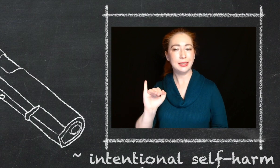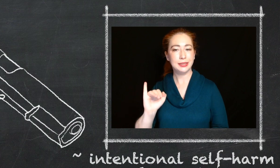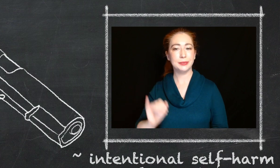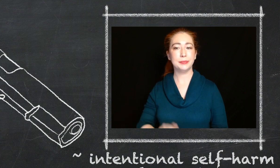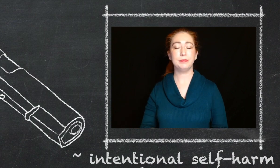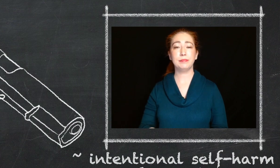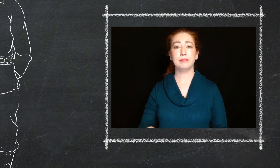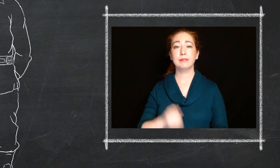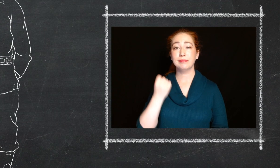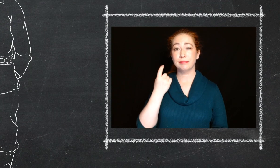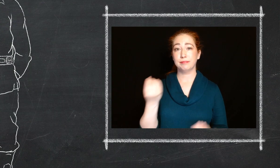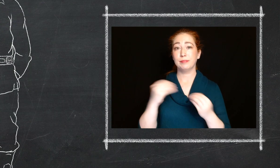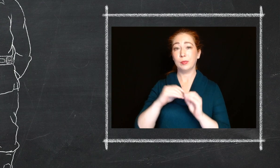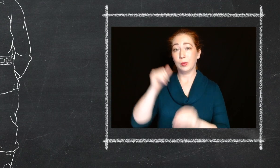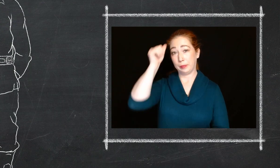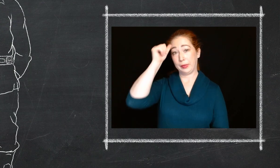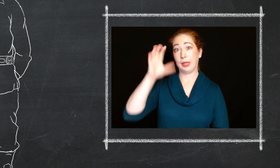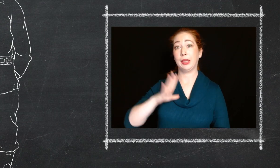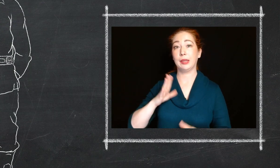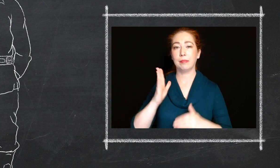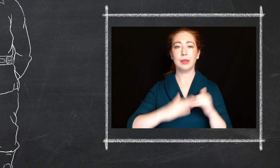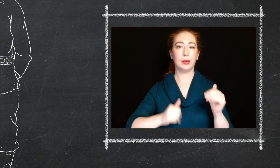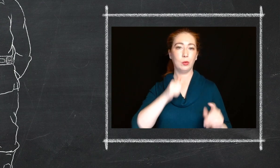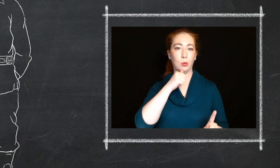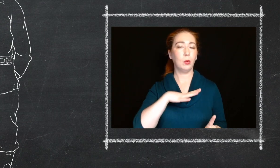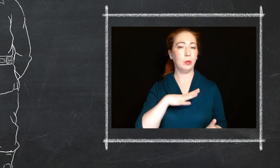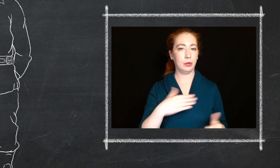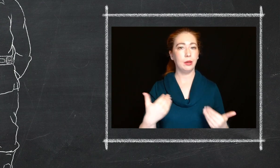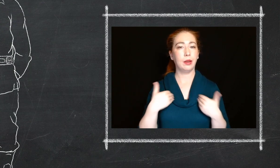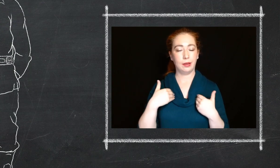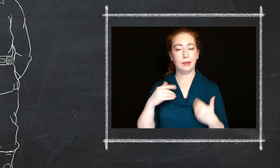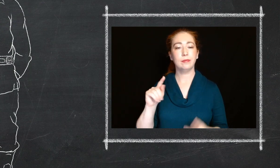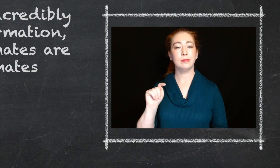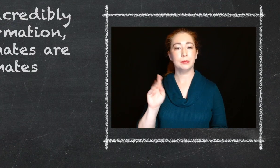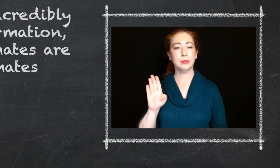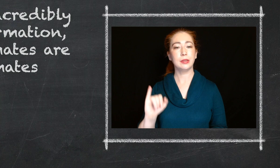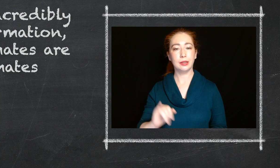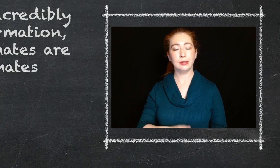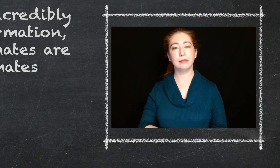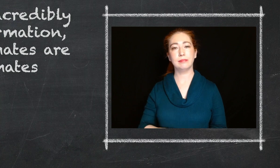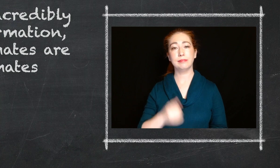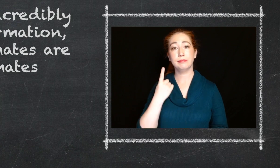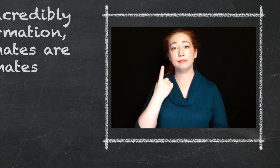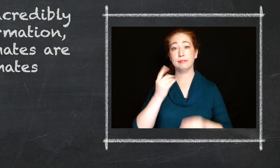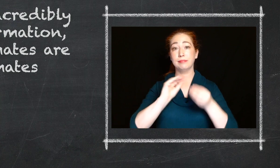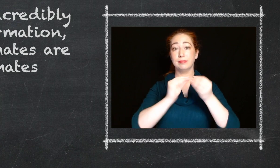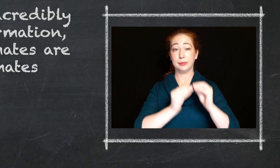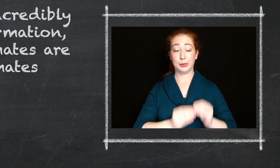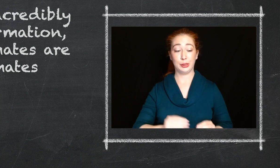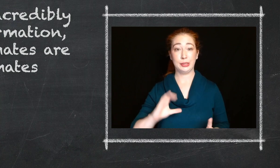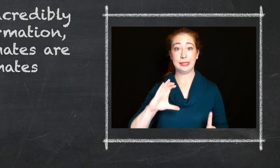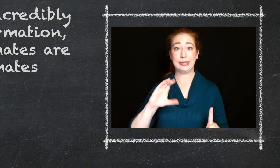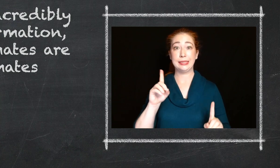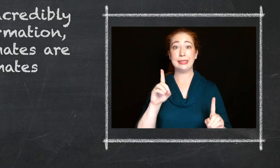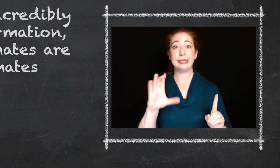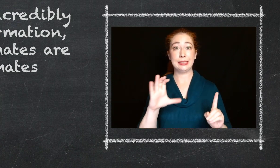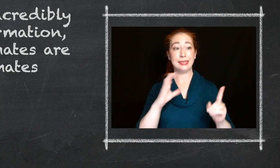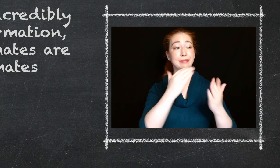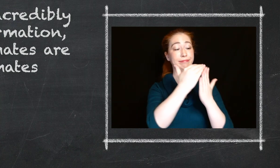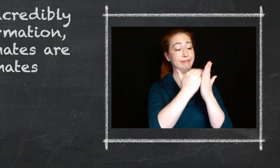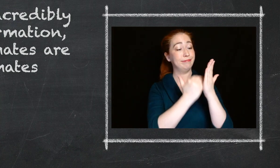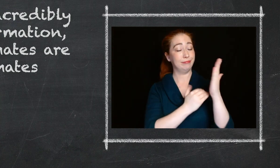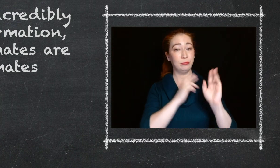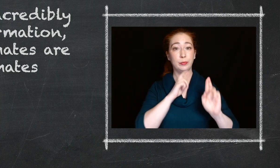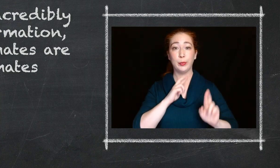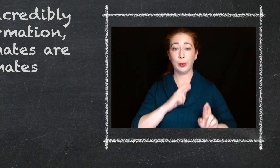64 years. More men than women have TBI. This is a good time to point out that the CDC reports